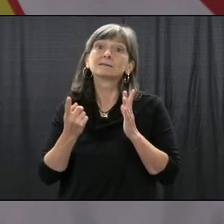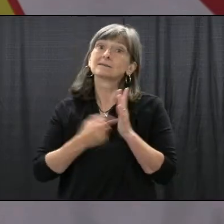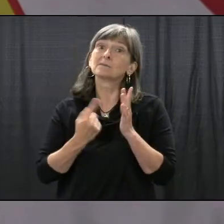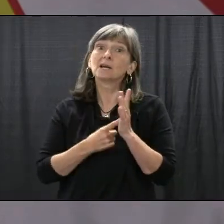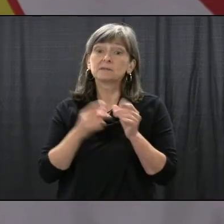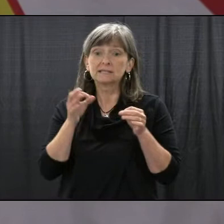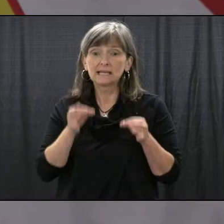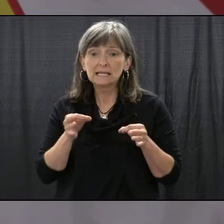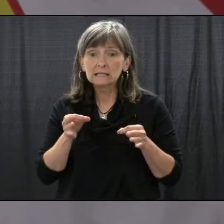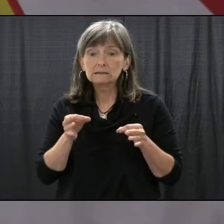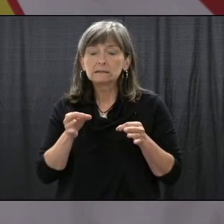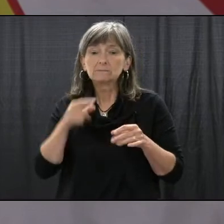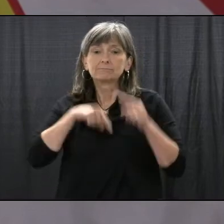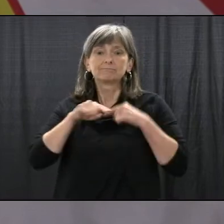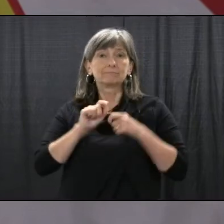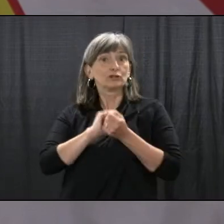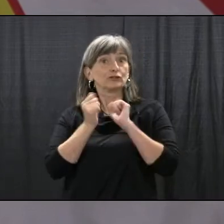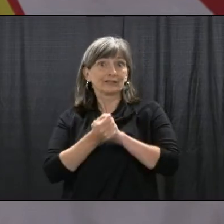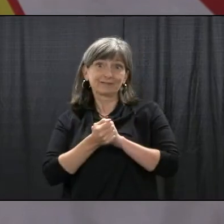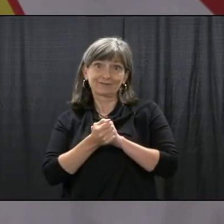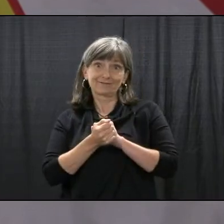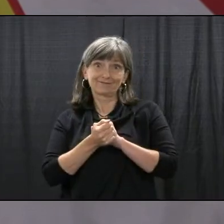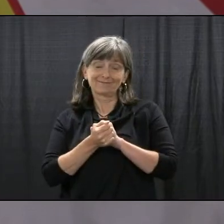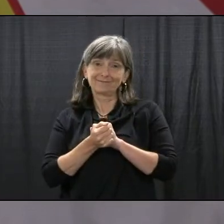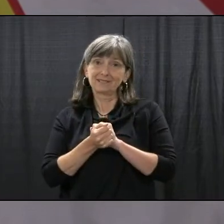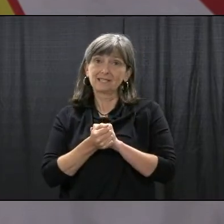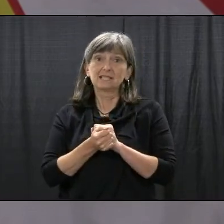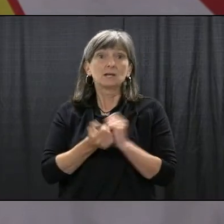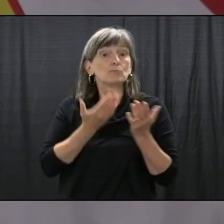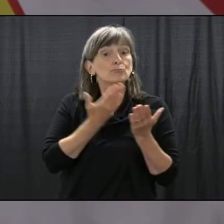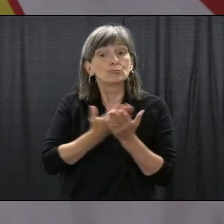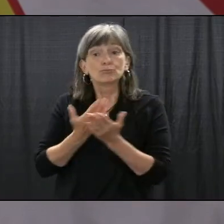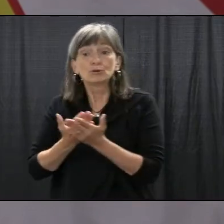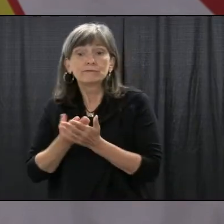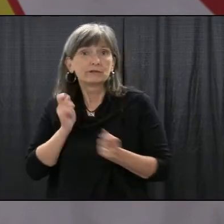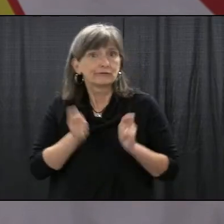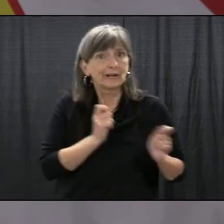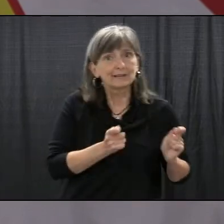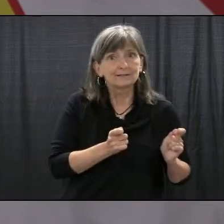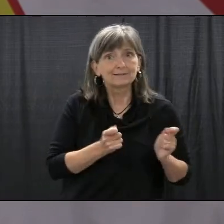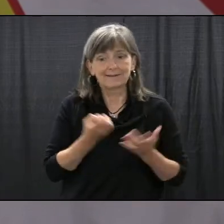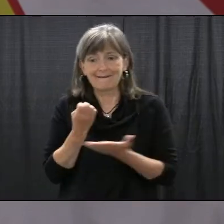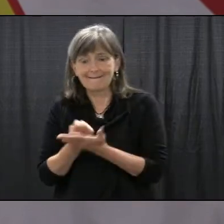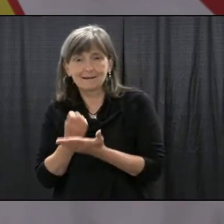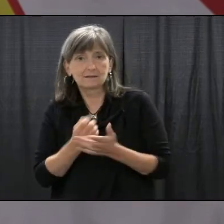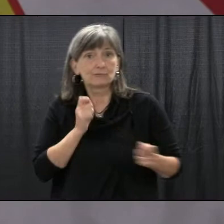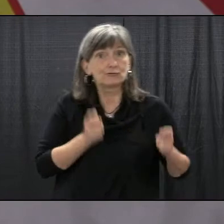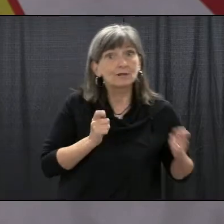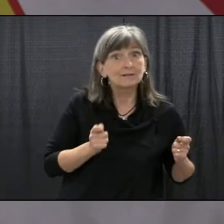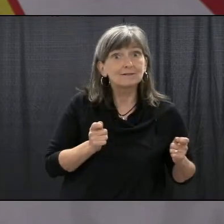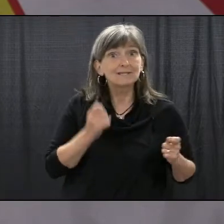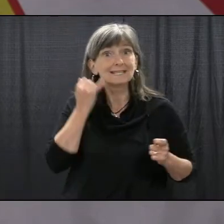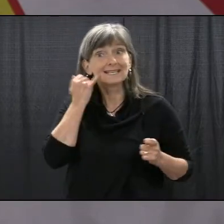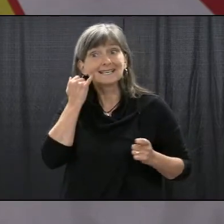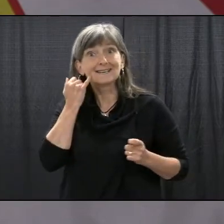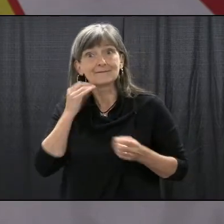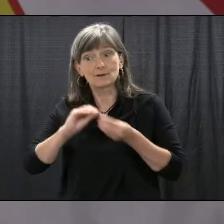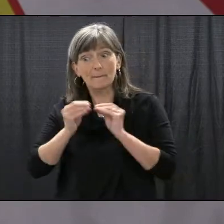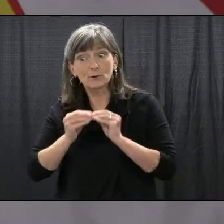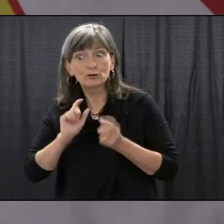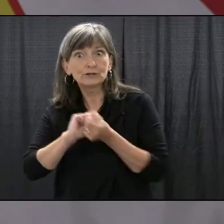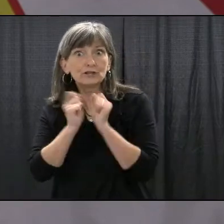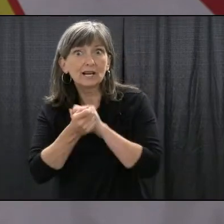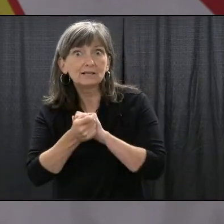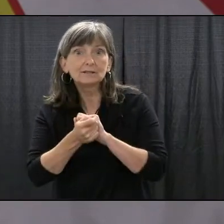dynamic, and we recognize that this is a fluid situation, and if the epidemiology changes, if the variants of concern change, then we